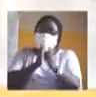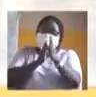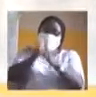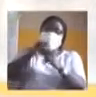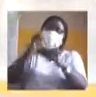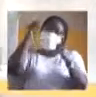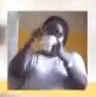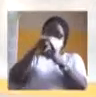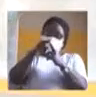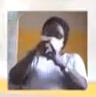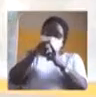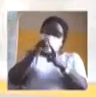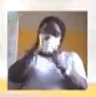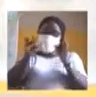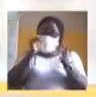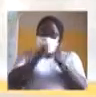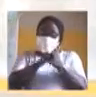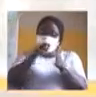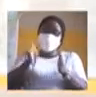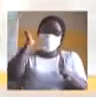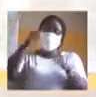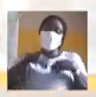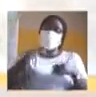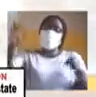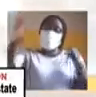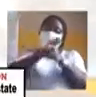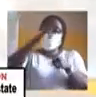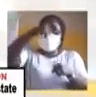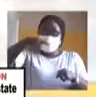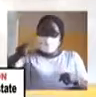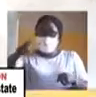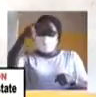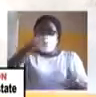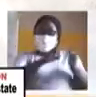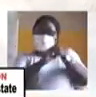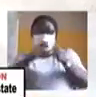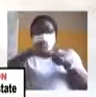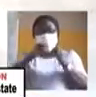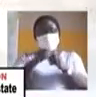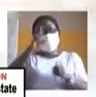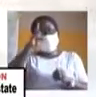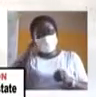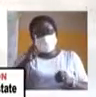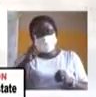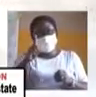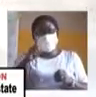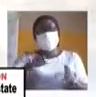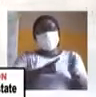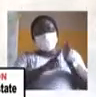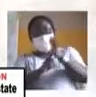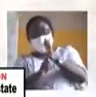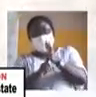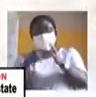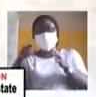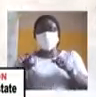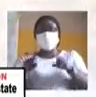marks. So, for the first question, distinguish between want and demand. A want